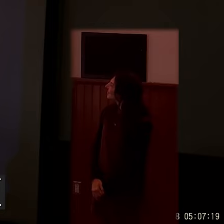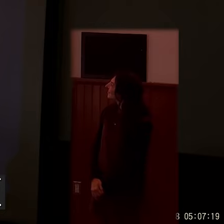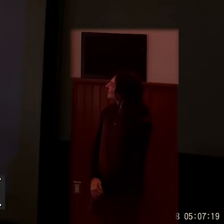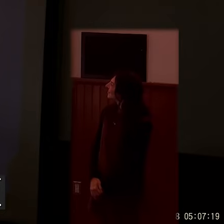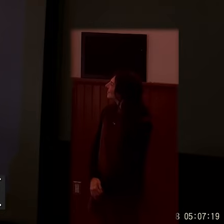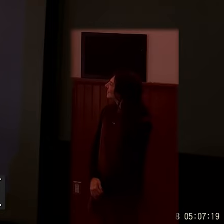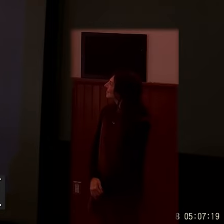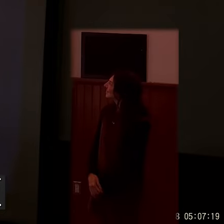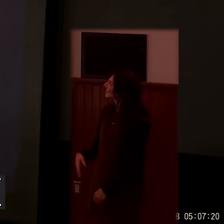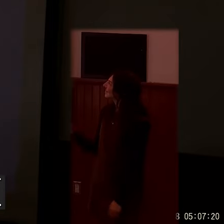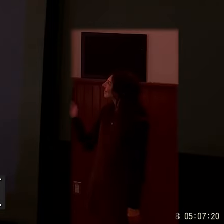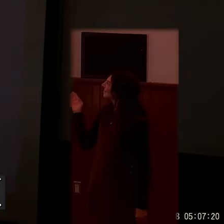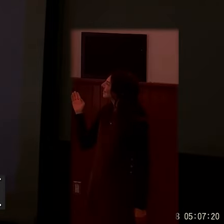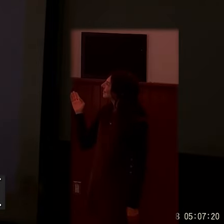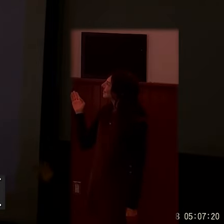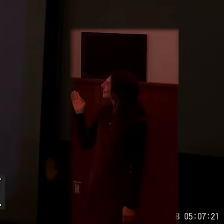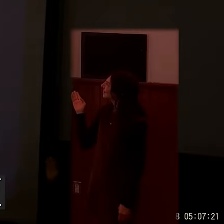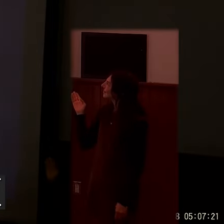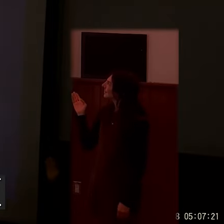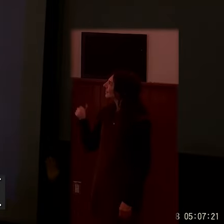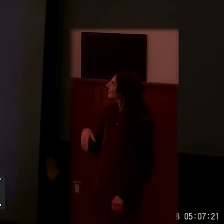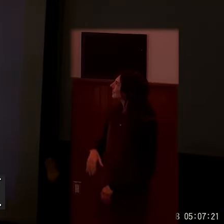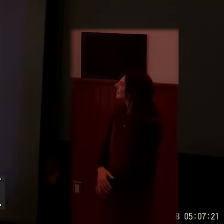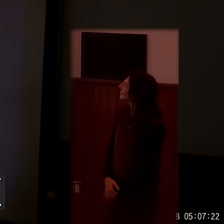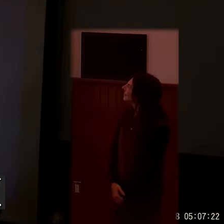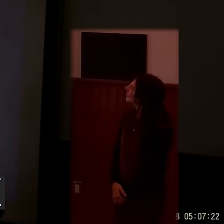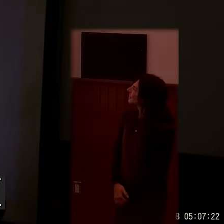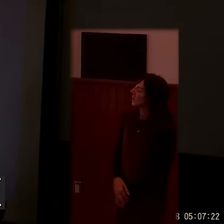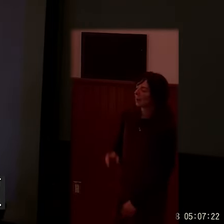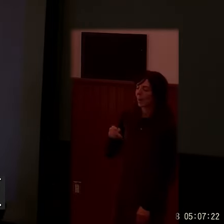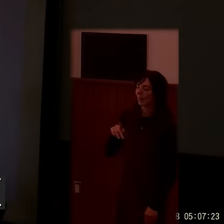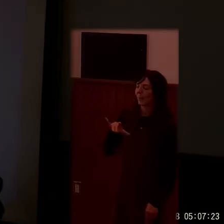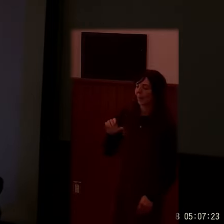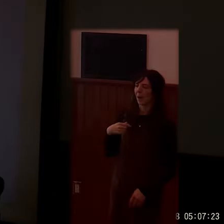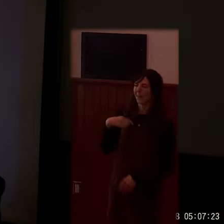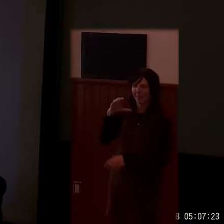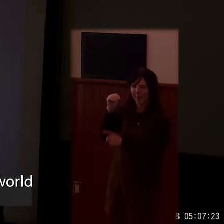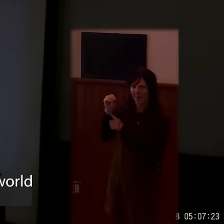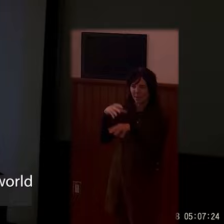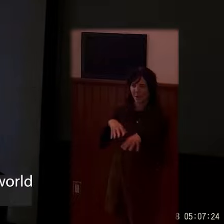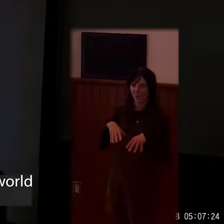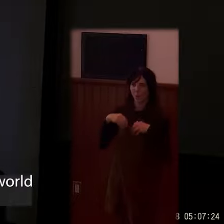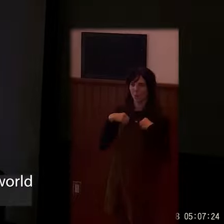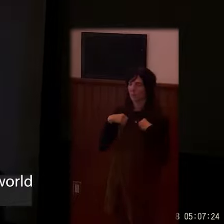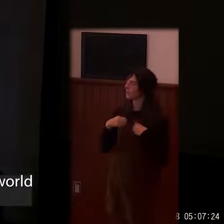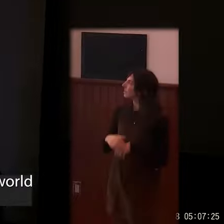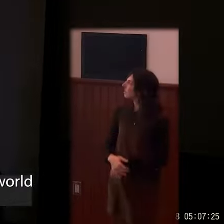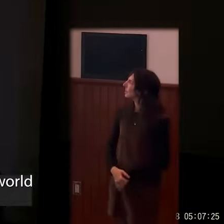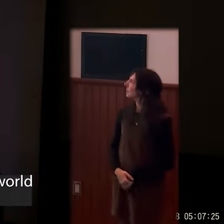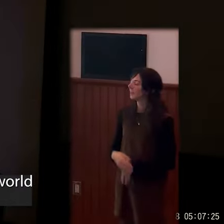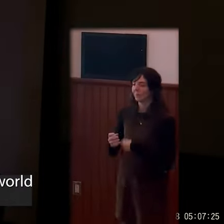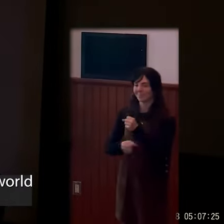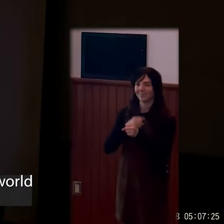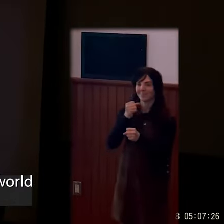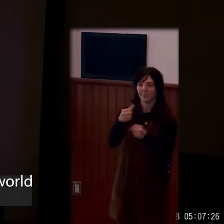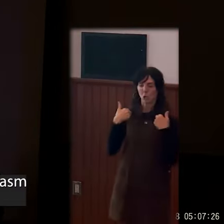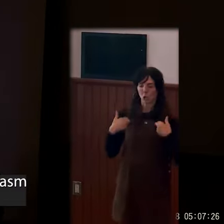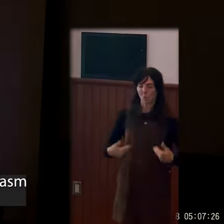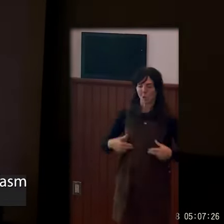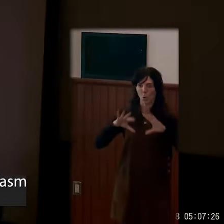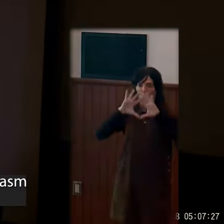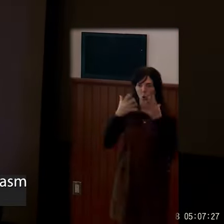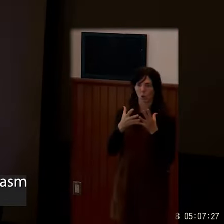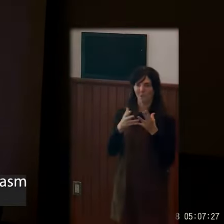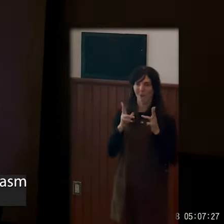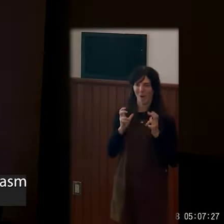Reiko is a replicant Iku coder. Gingham Company owns Reiko. Reiko is dispatched to the human world to collect